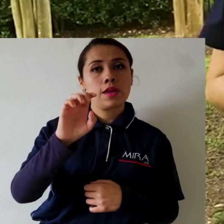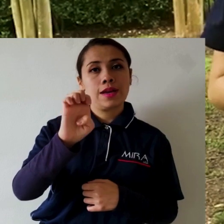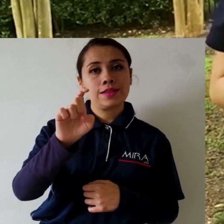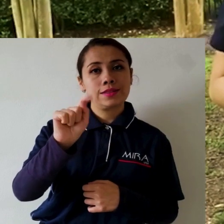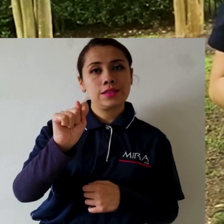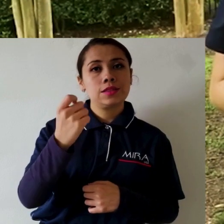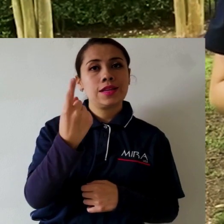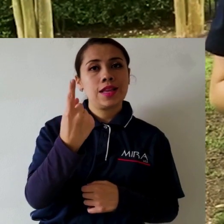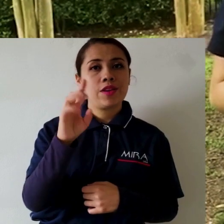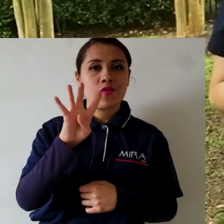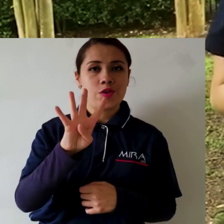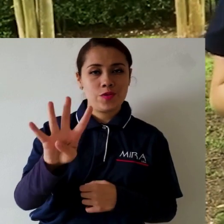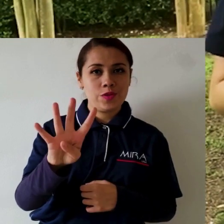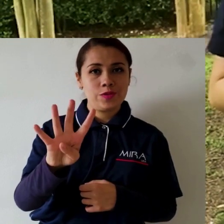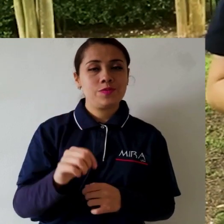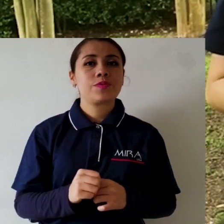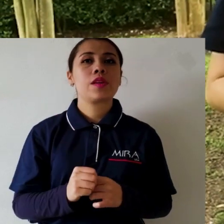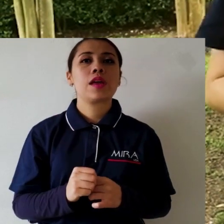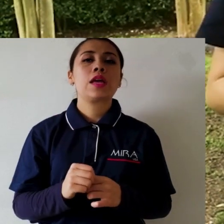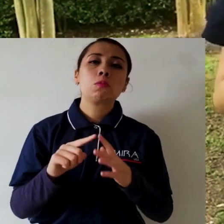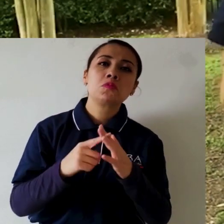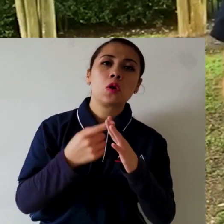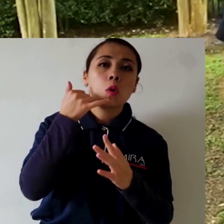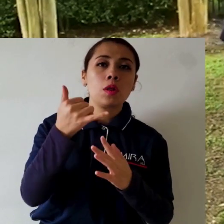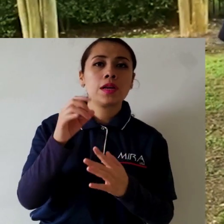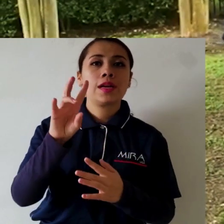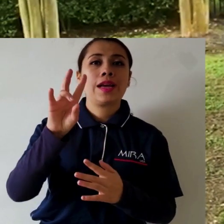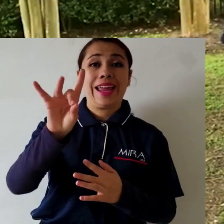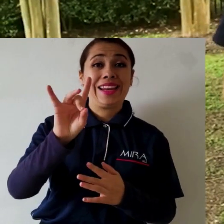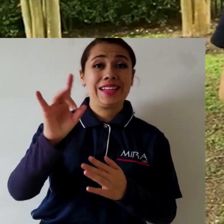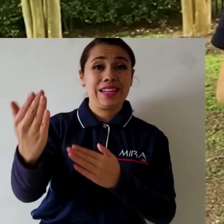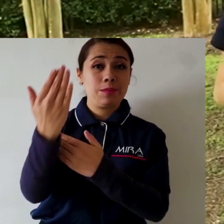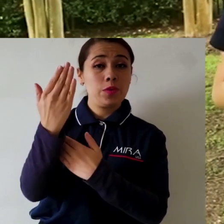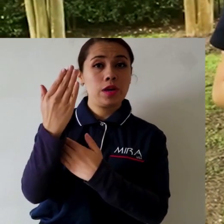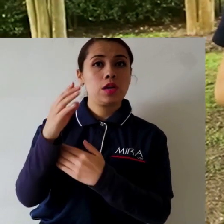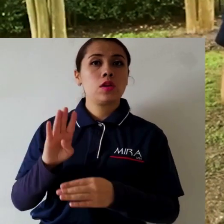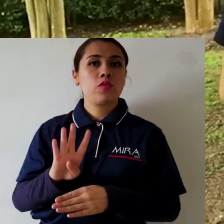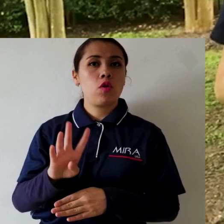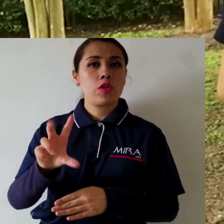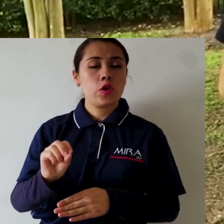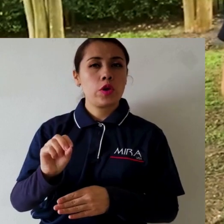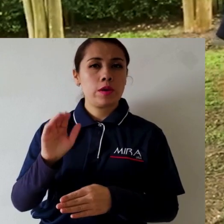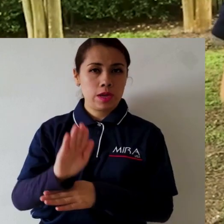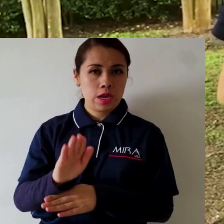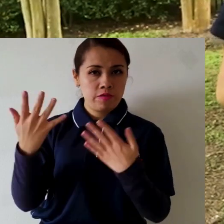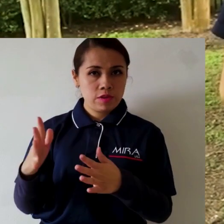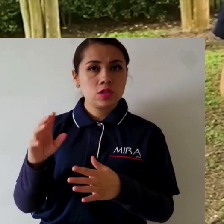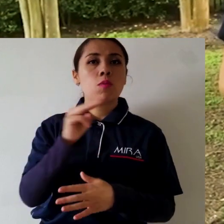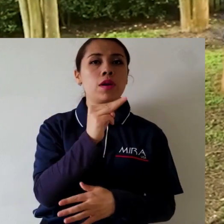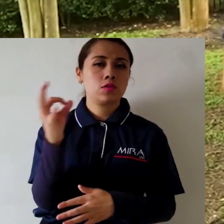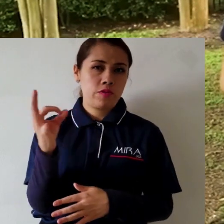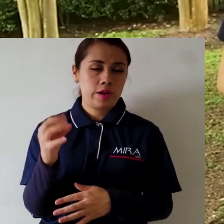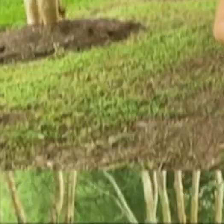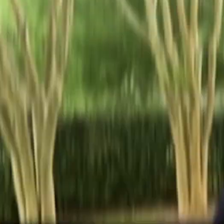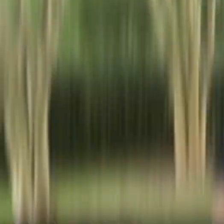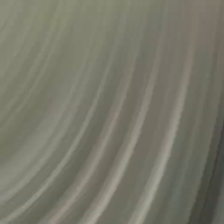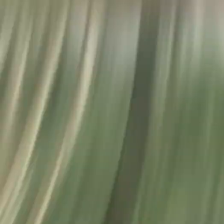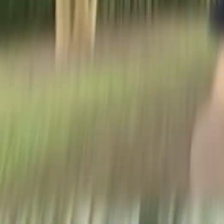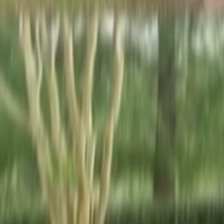973-366-2200 extension 1144 from 8 a.m. to 4:30 p.m. Monday through